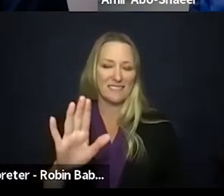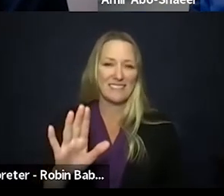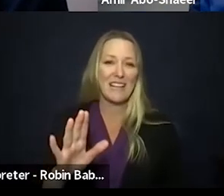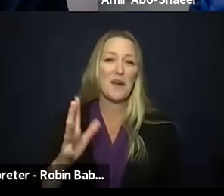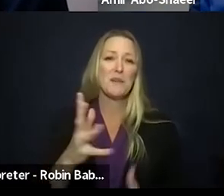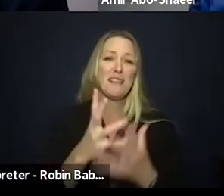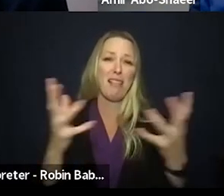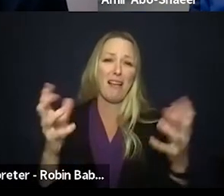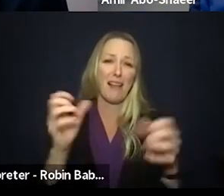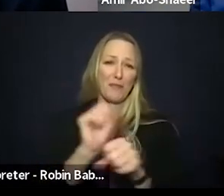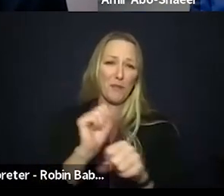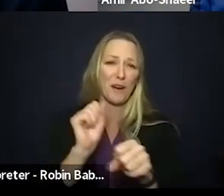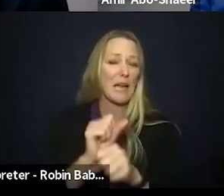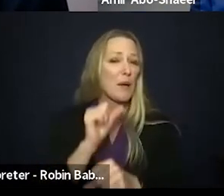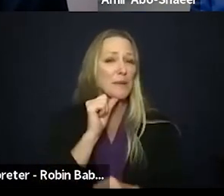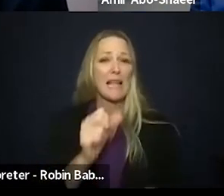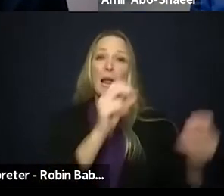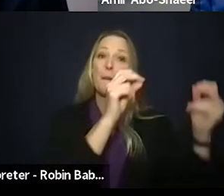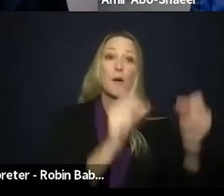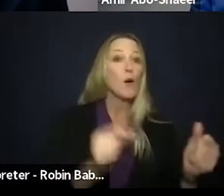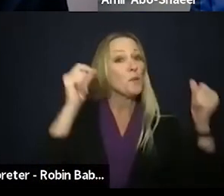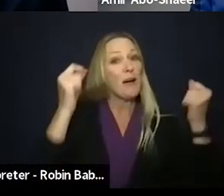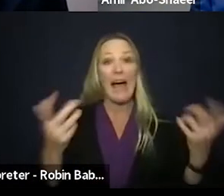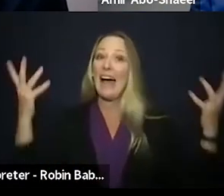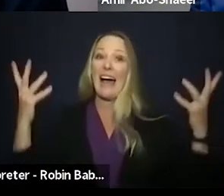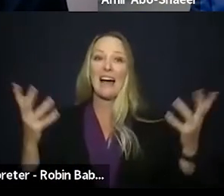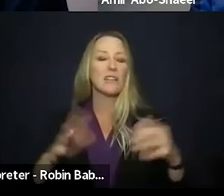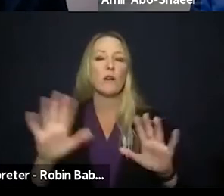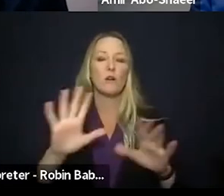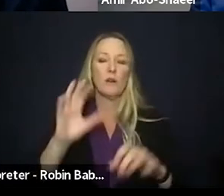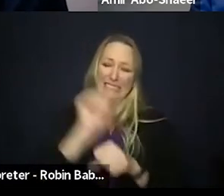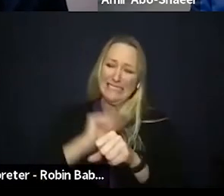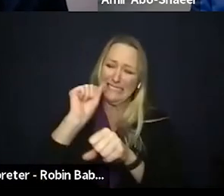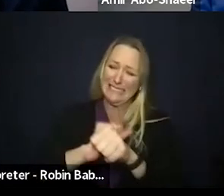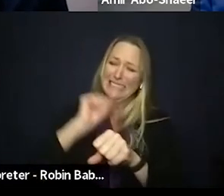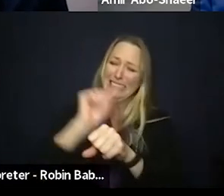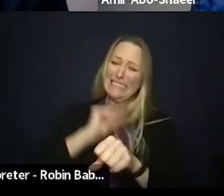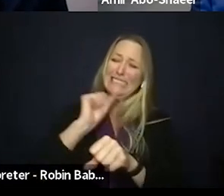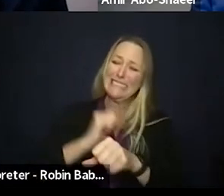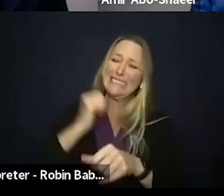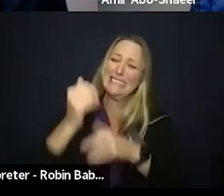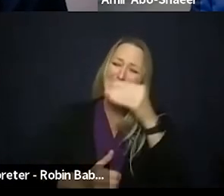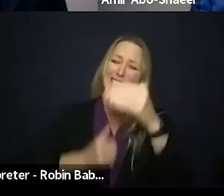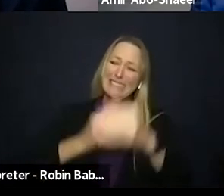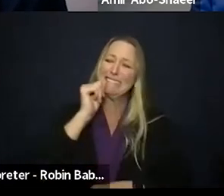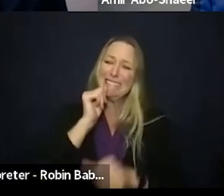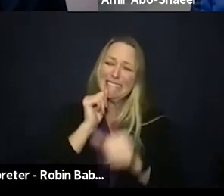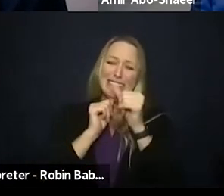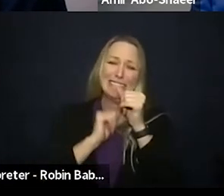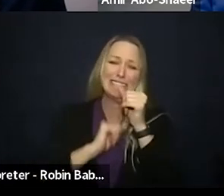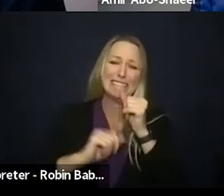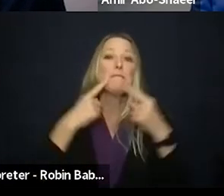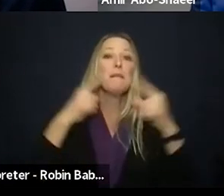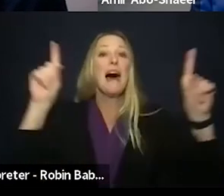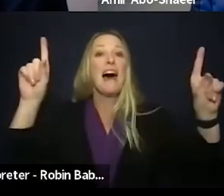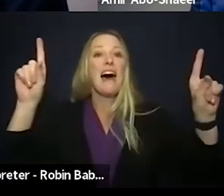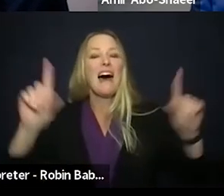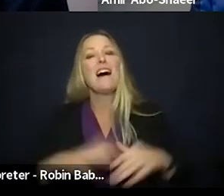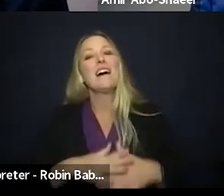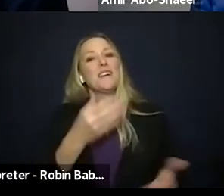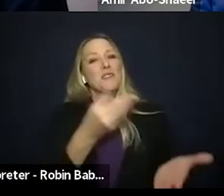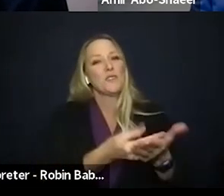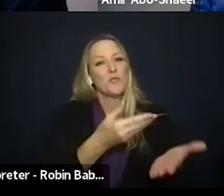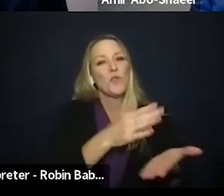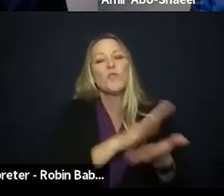but we are excited to report that it was successful and the school district was able to reallocate the original five million of the bond money that had been